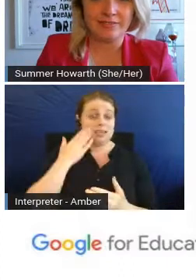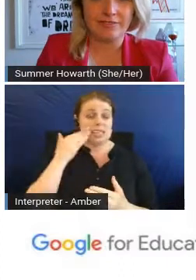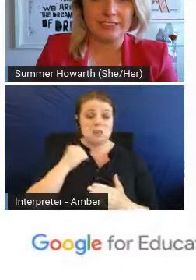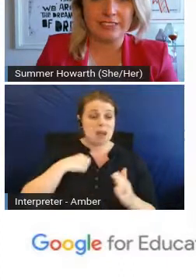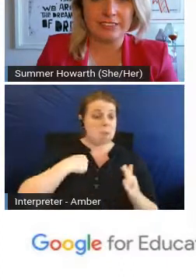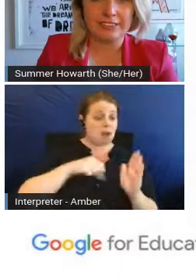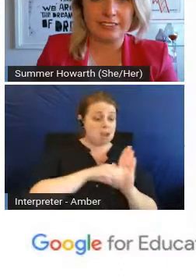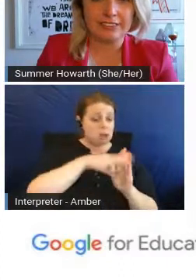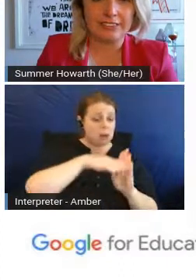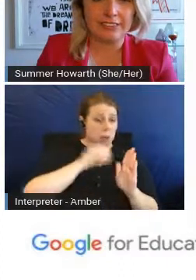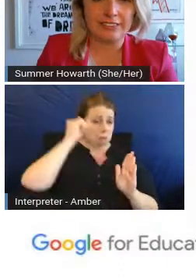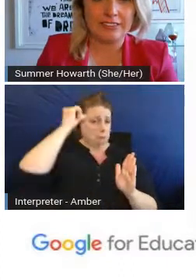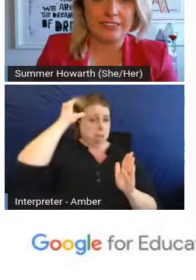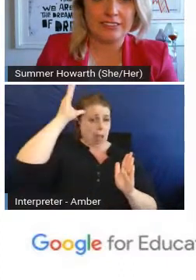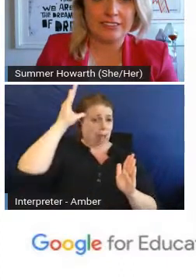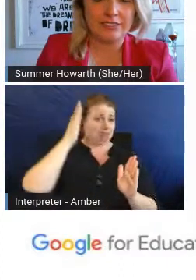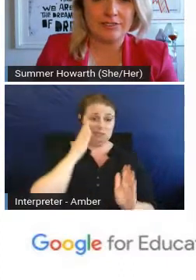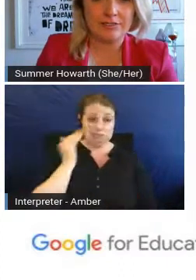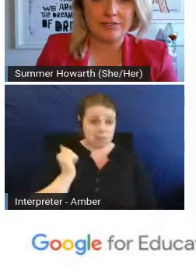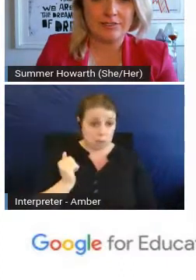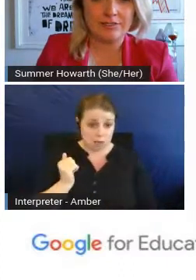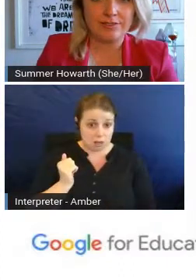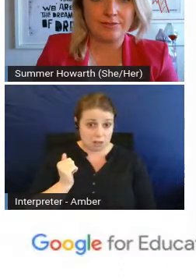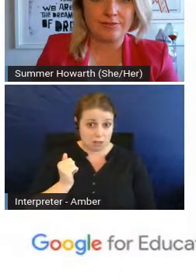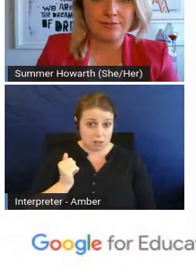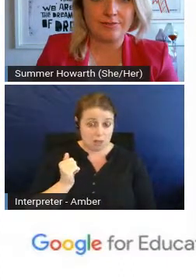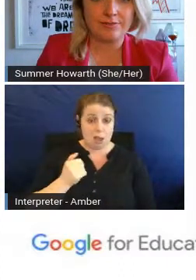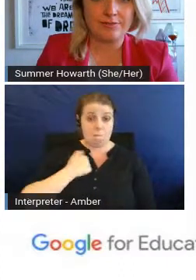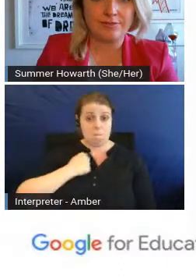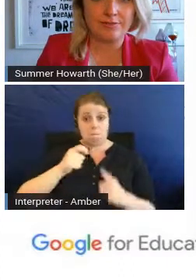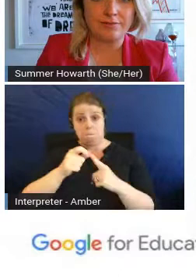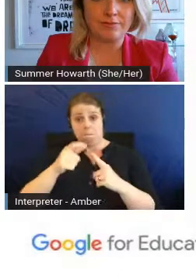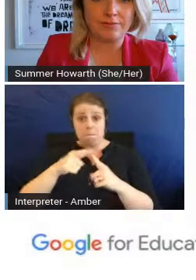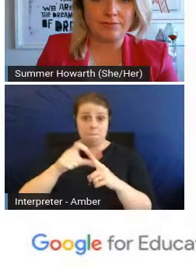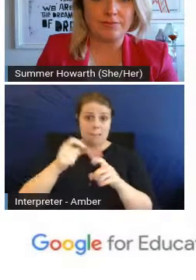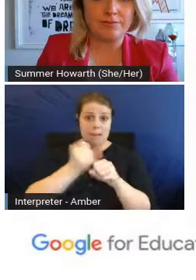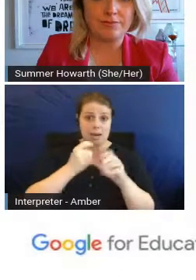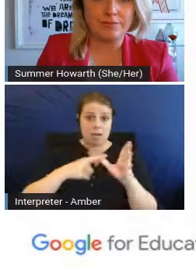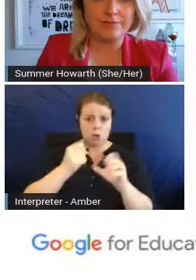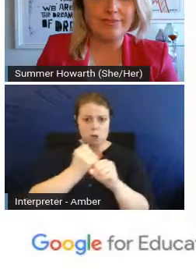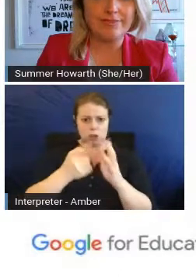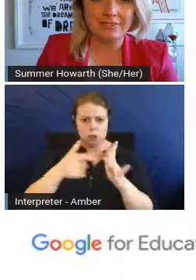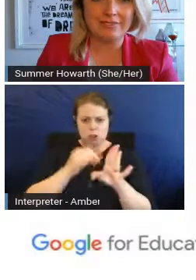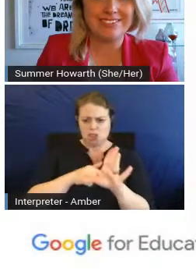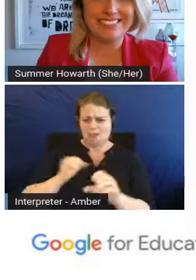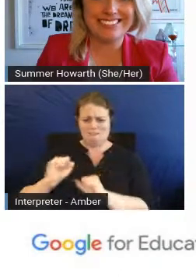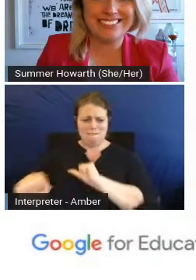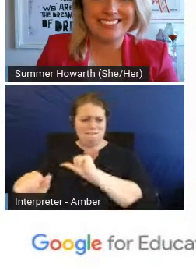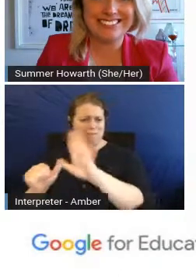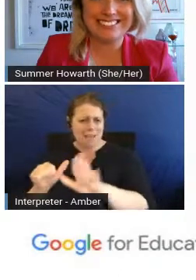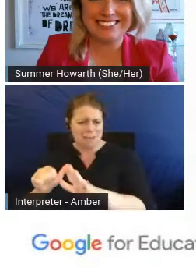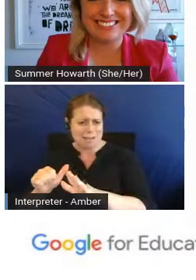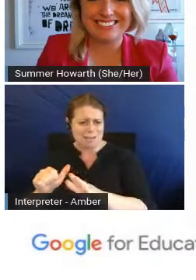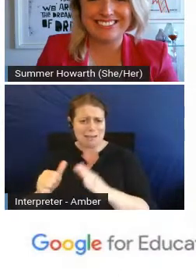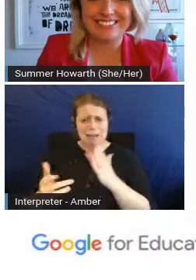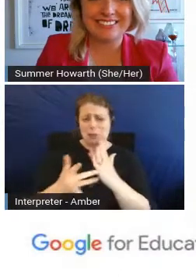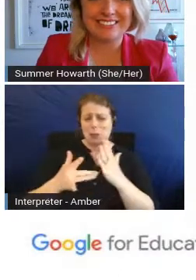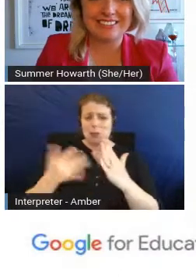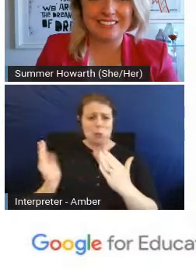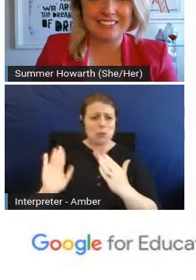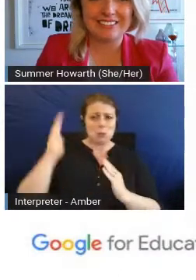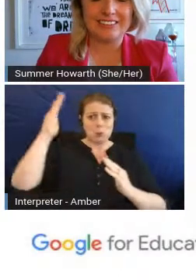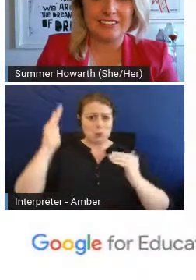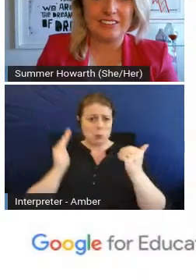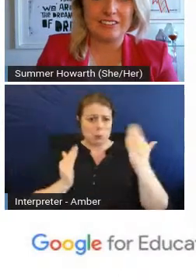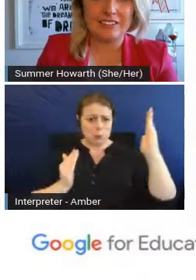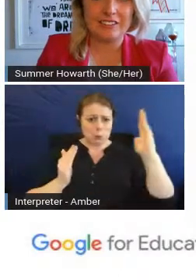It doesn't matter how great your pedagogy is, and your technology might be very shiny and wonderful. But especially in hybrid,